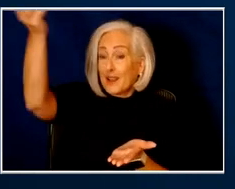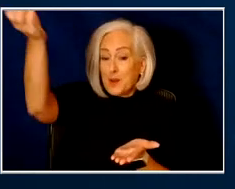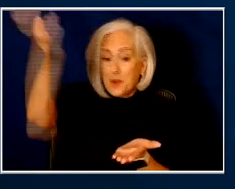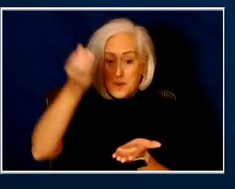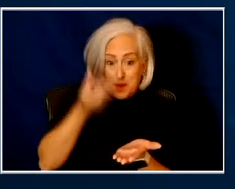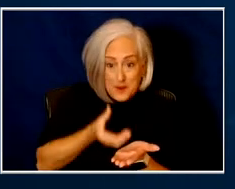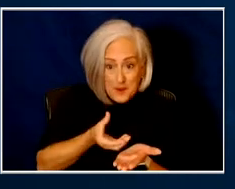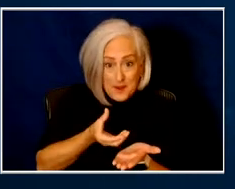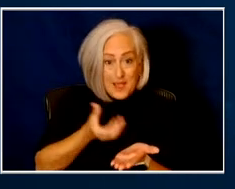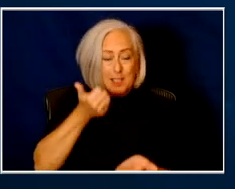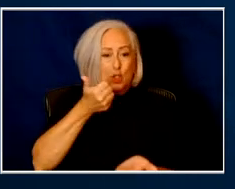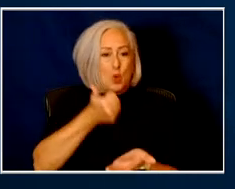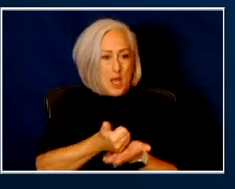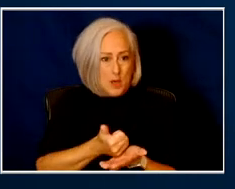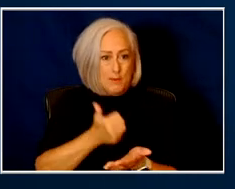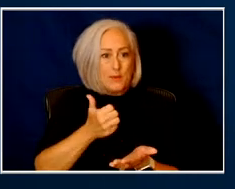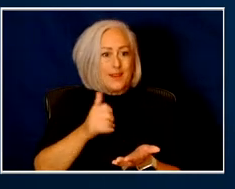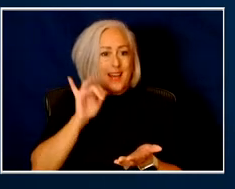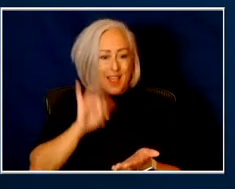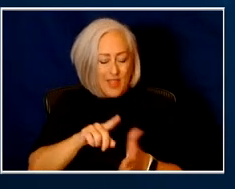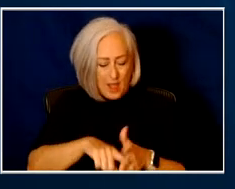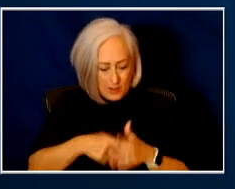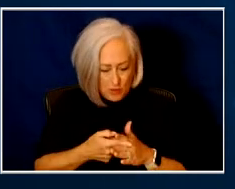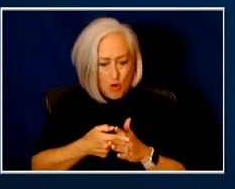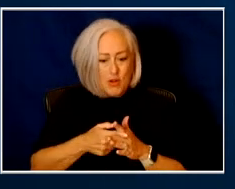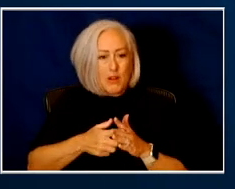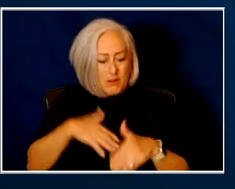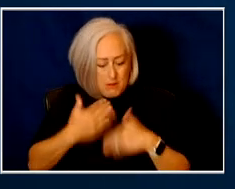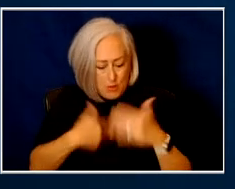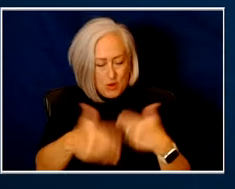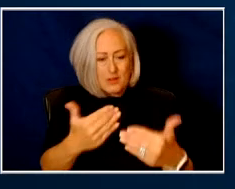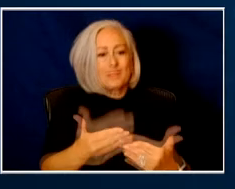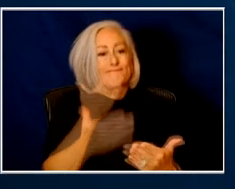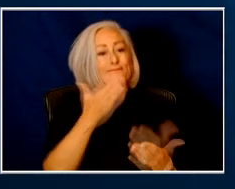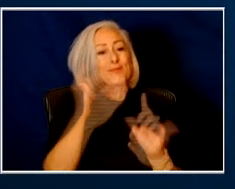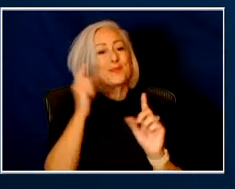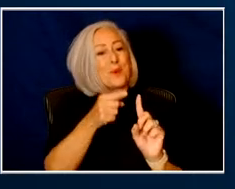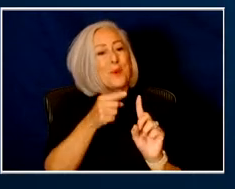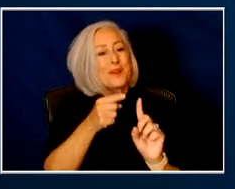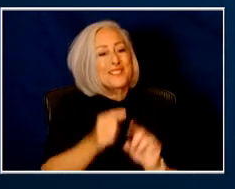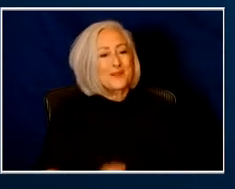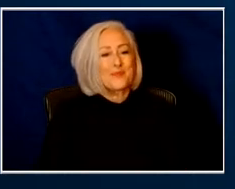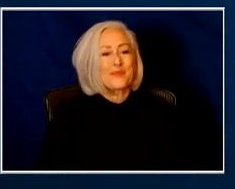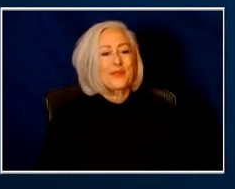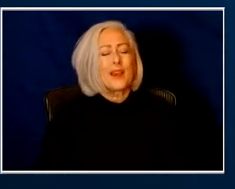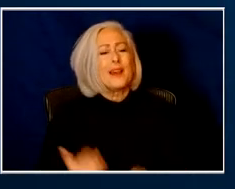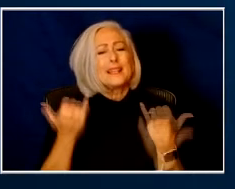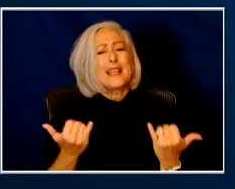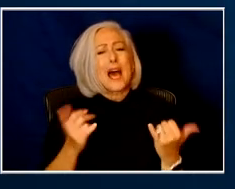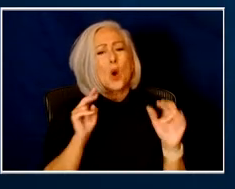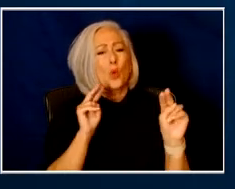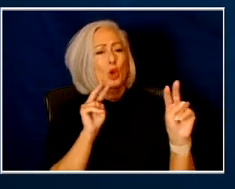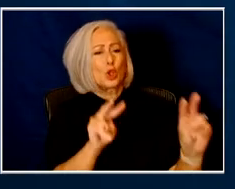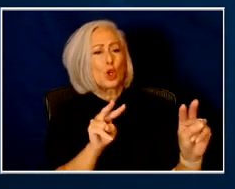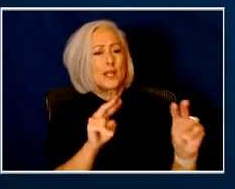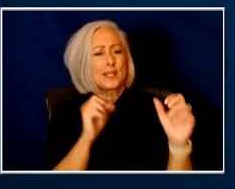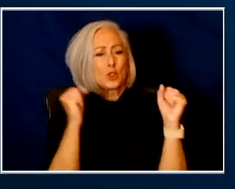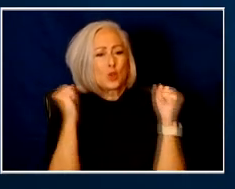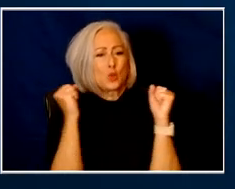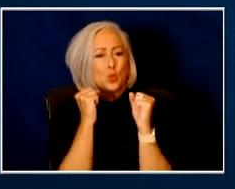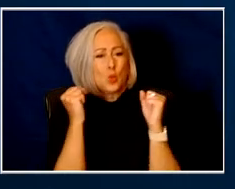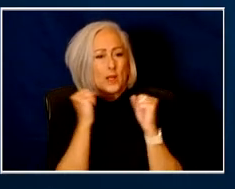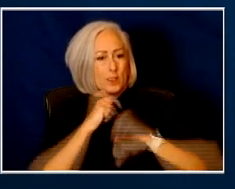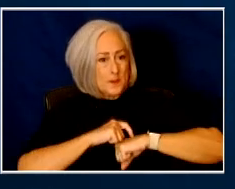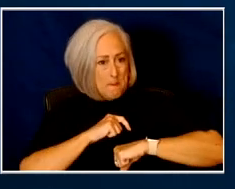and that drove it also excellent points but now as we look ahead to Winter the past two years we've seen big surges in